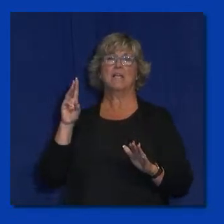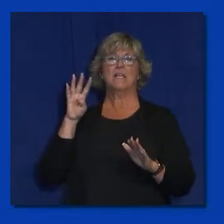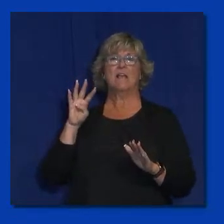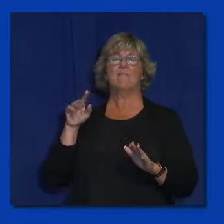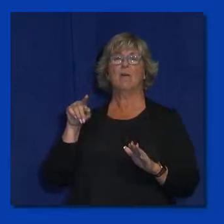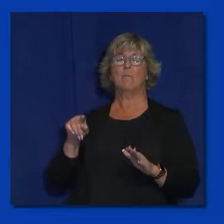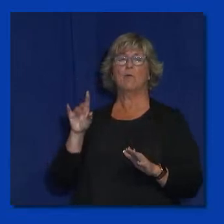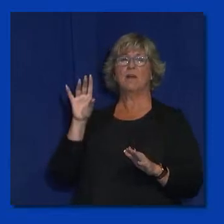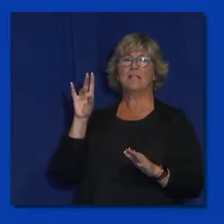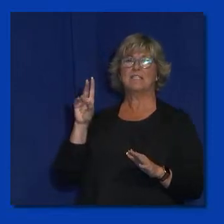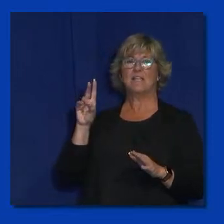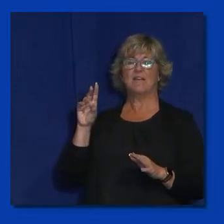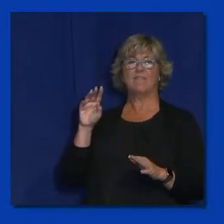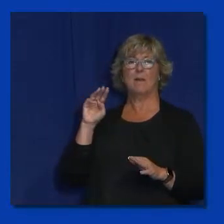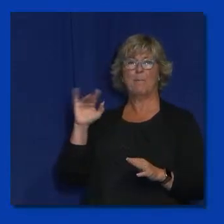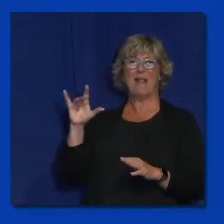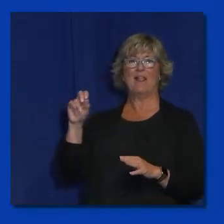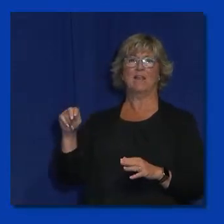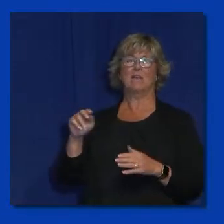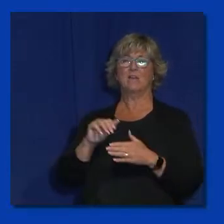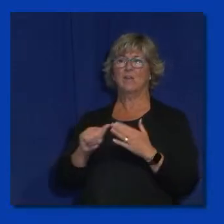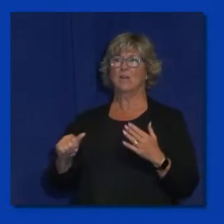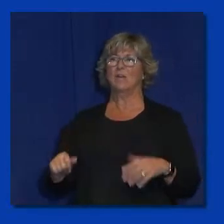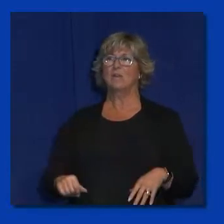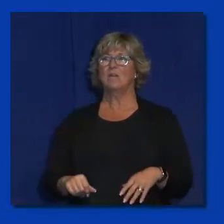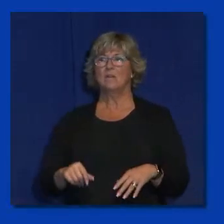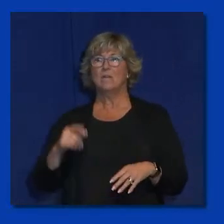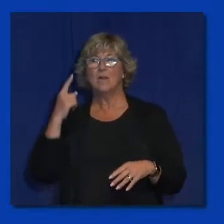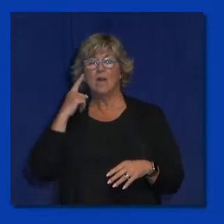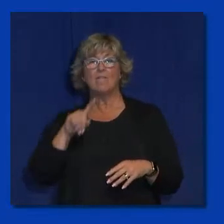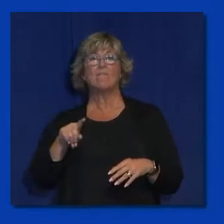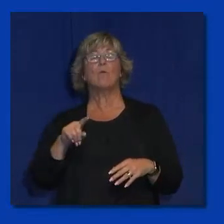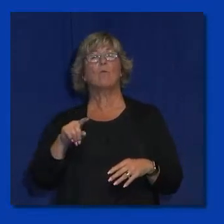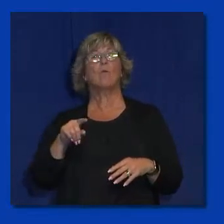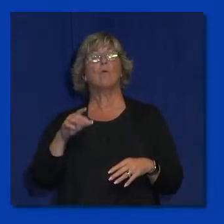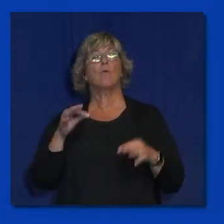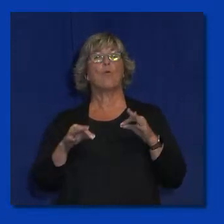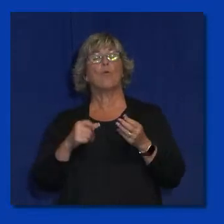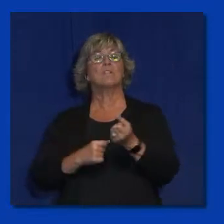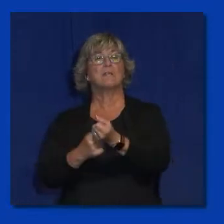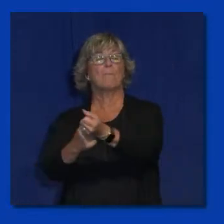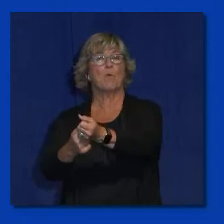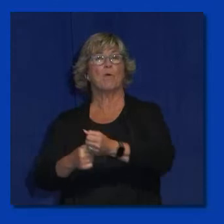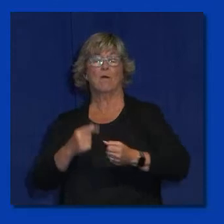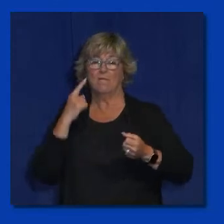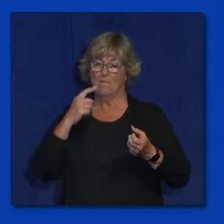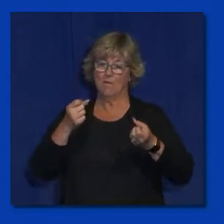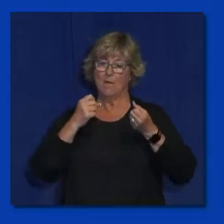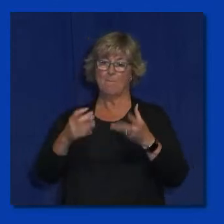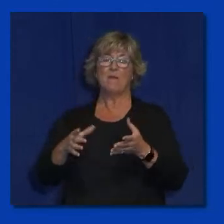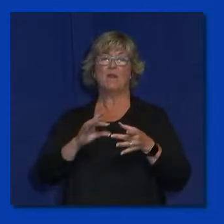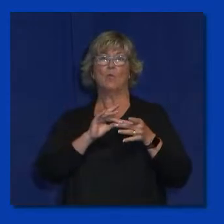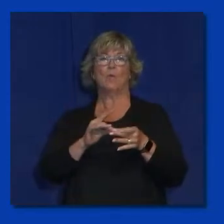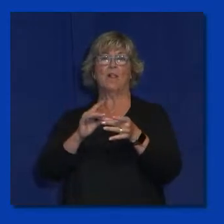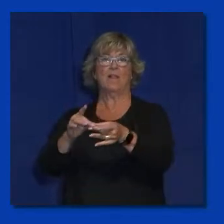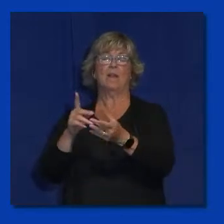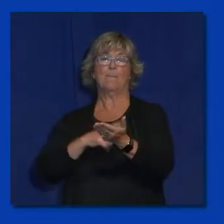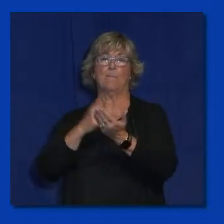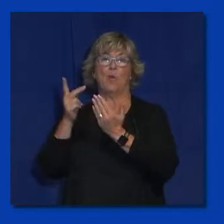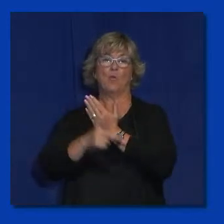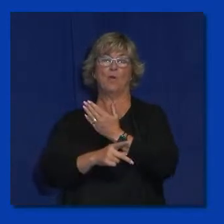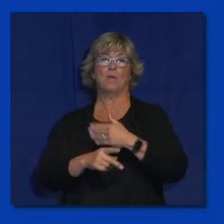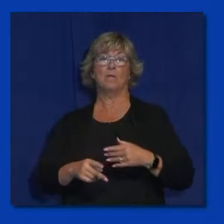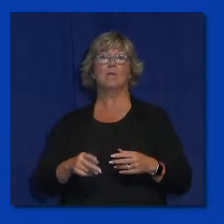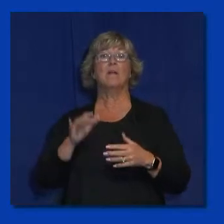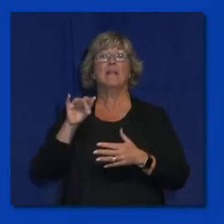$64.7 million, 65 trued up for state and court support for a number of related programs. Look,